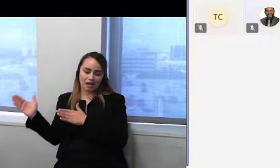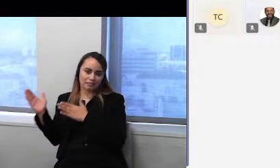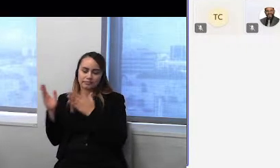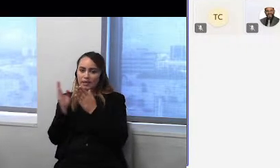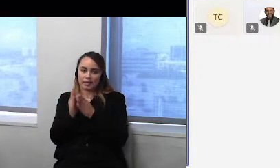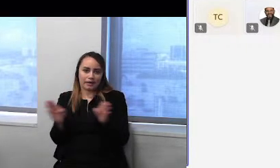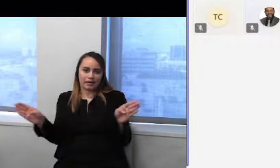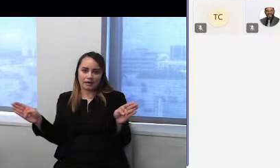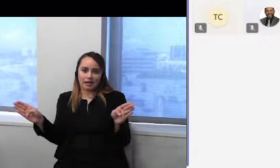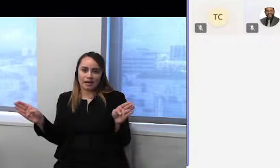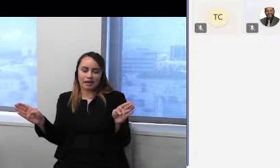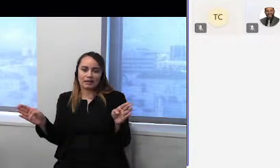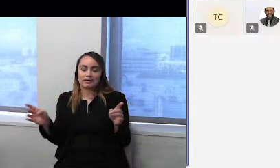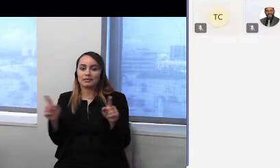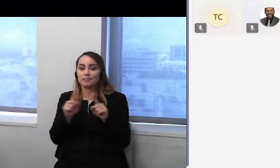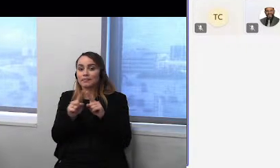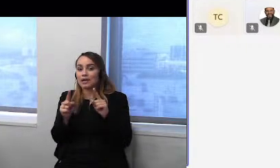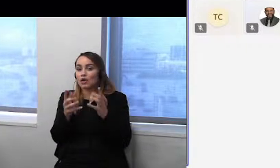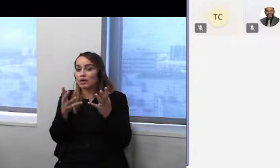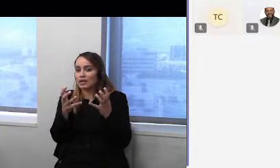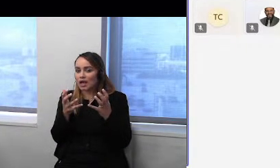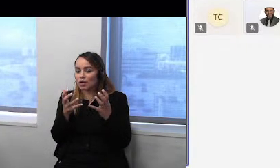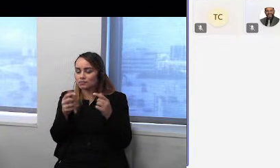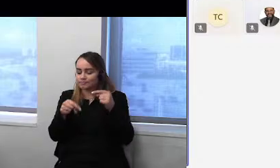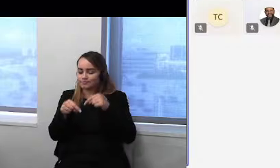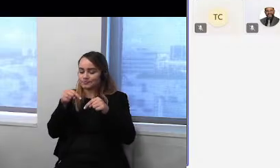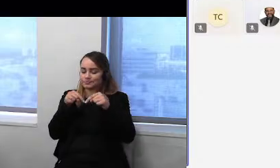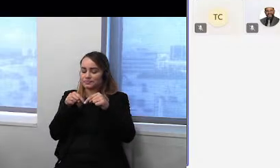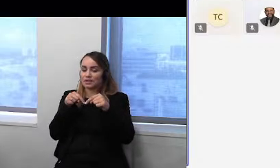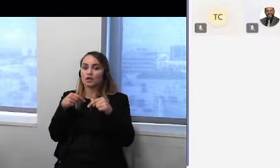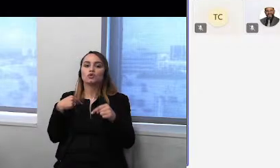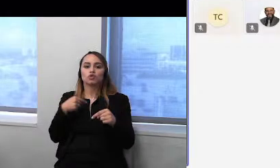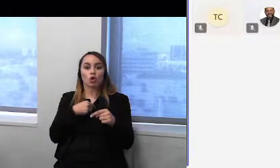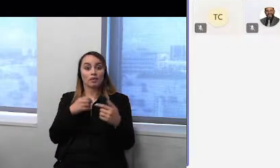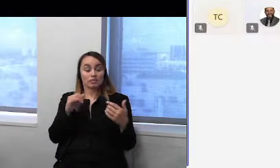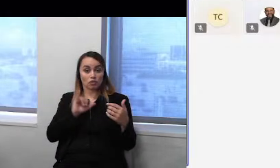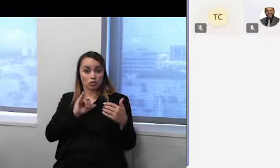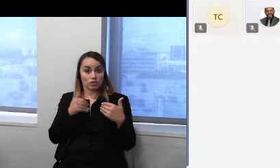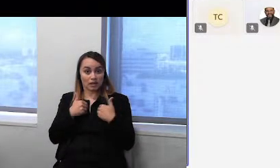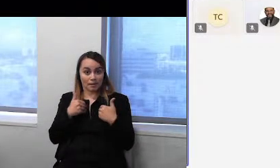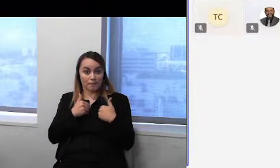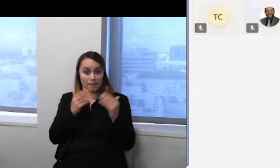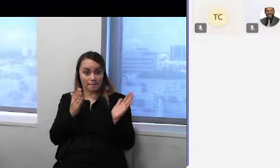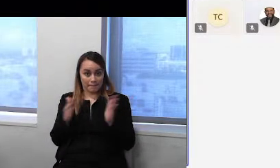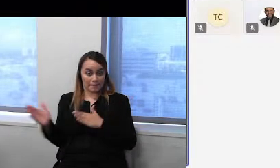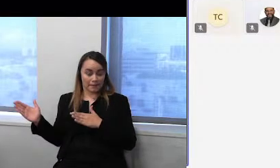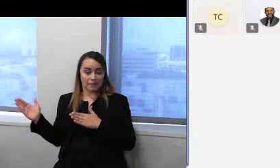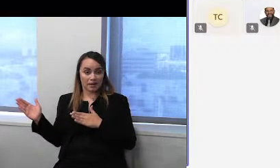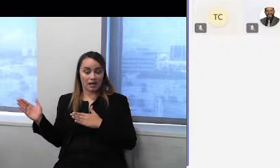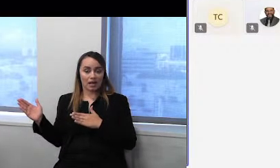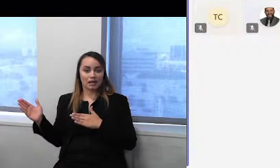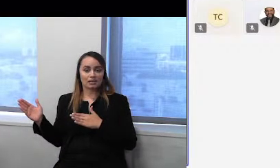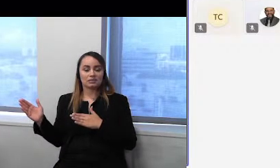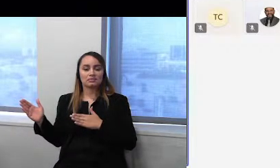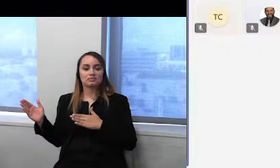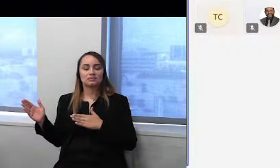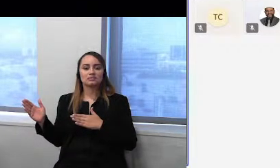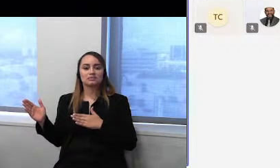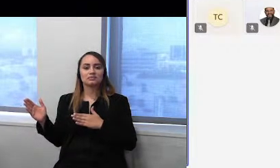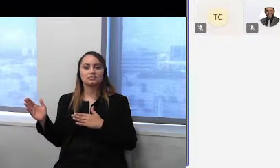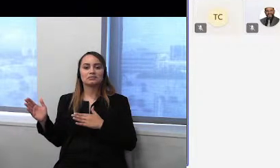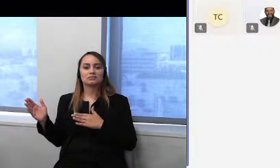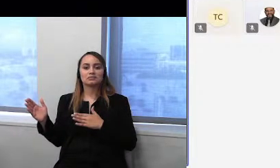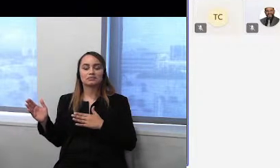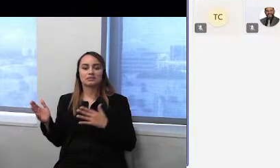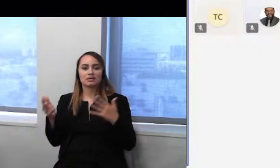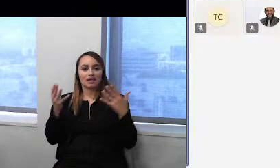the record. There is a plan. There is a plan that was established long-term investment plan